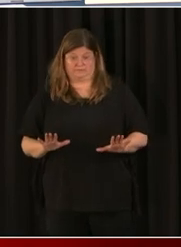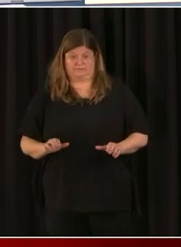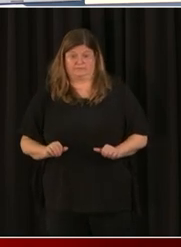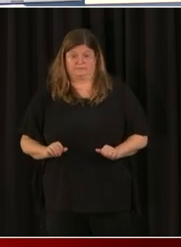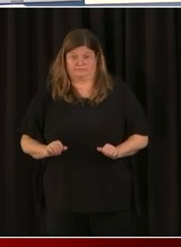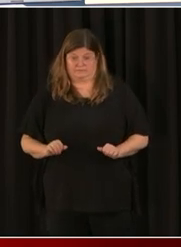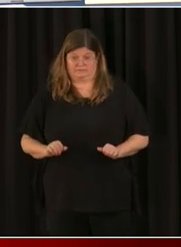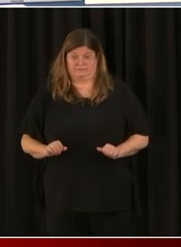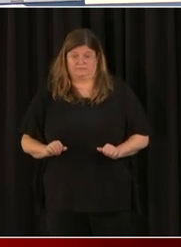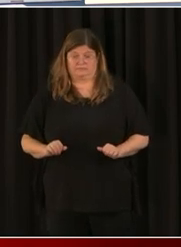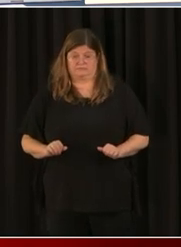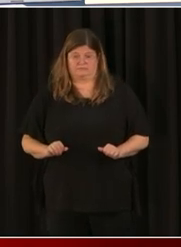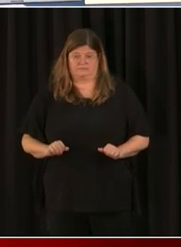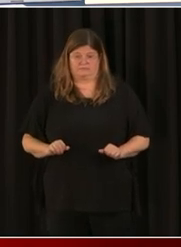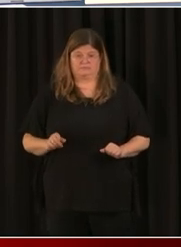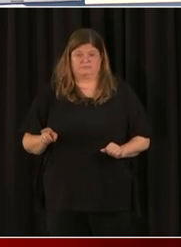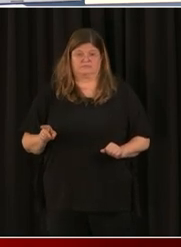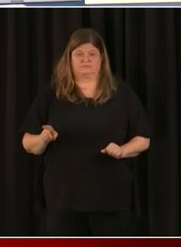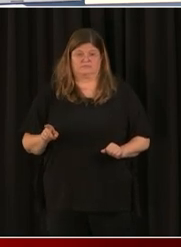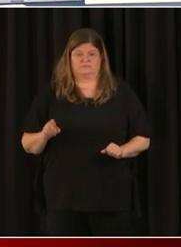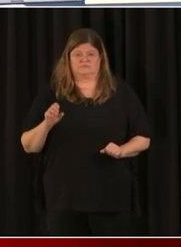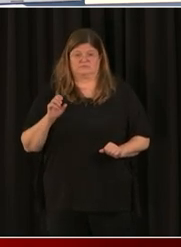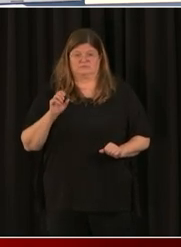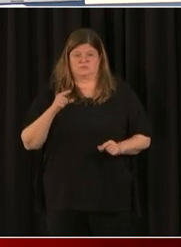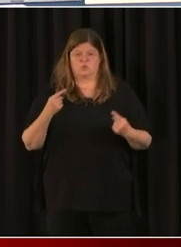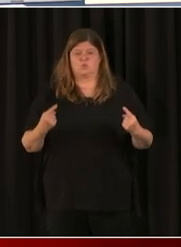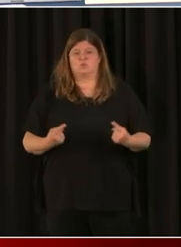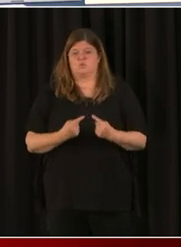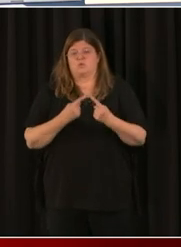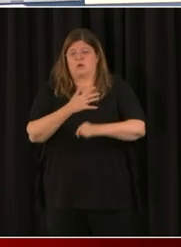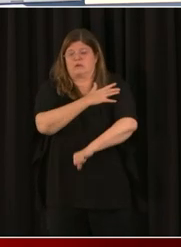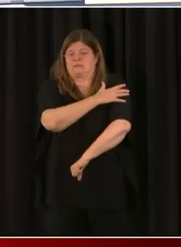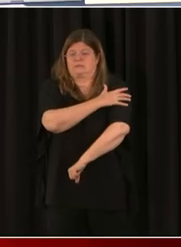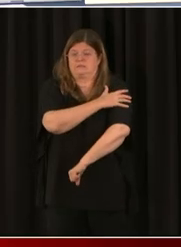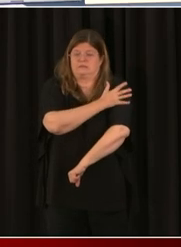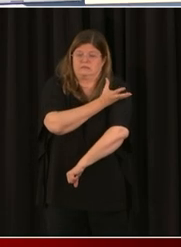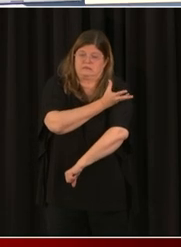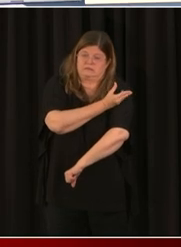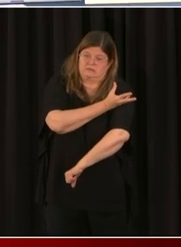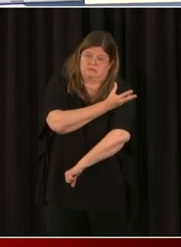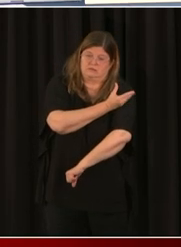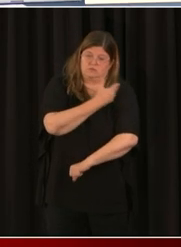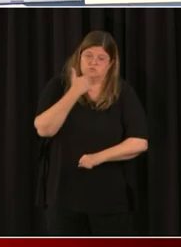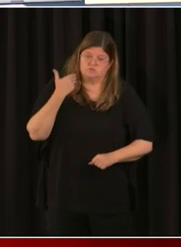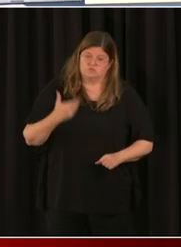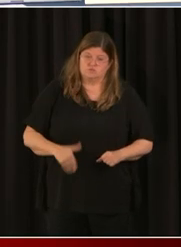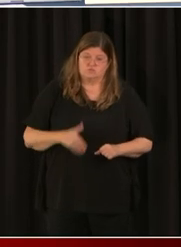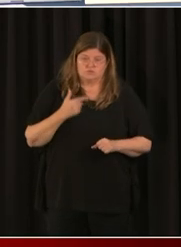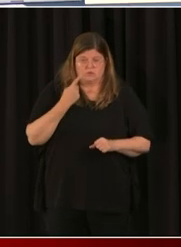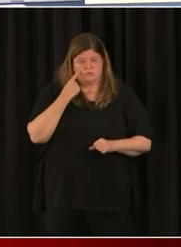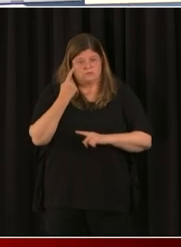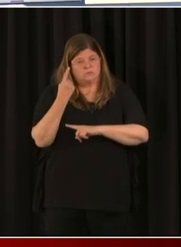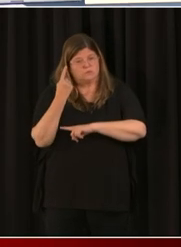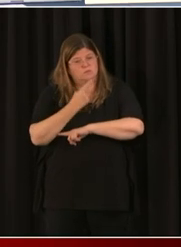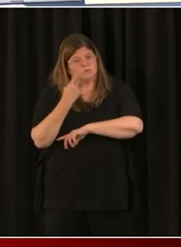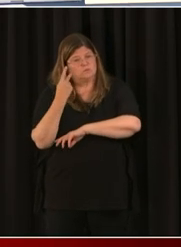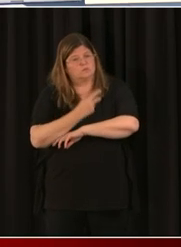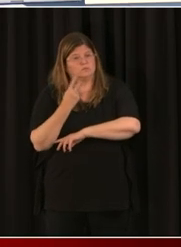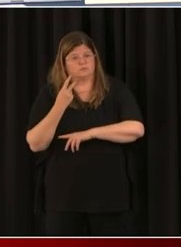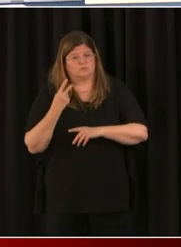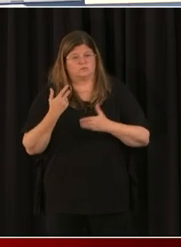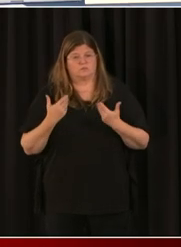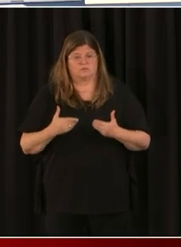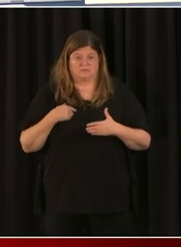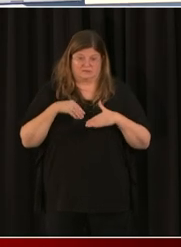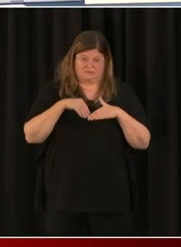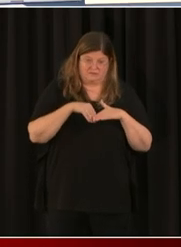for about 1 to 2 days. I did enroll in VSafe, which is the CDC's monitoring program. They